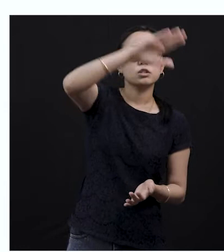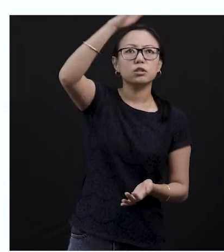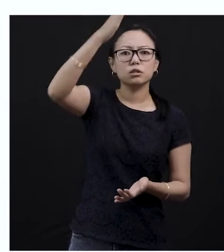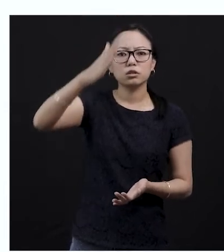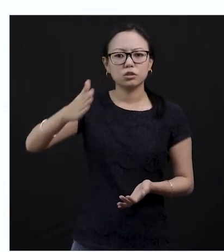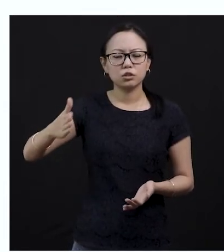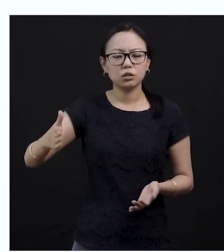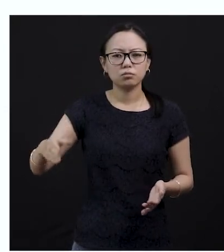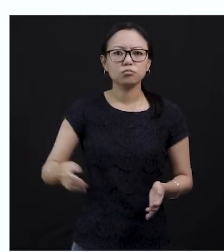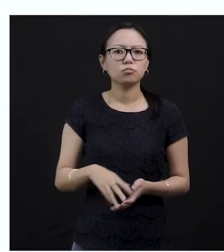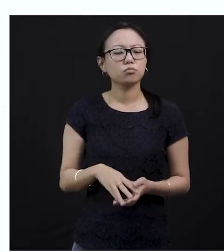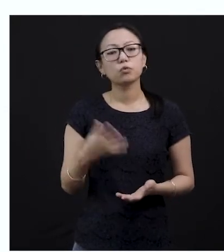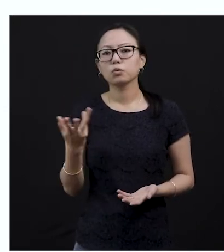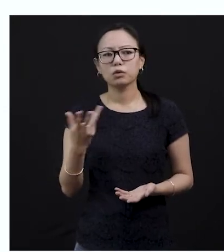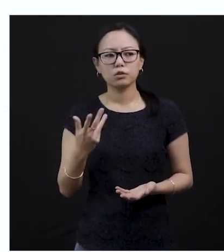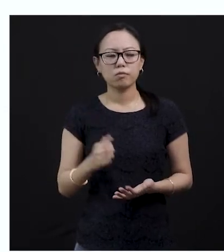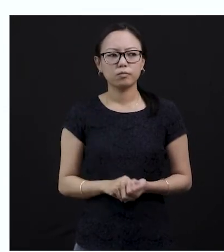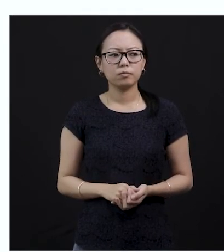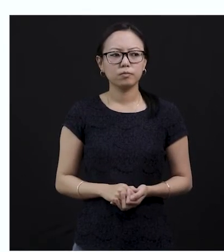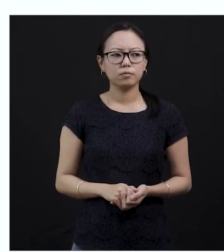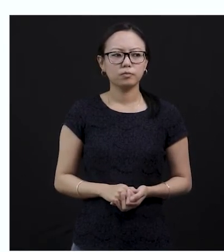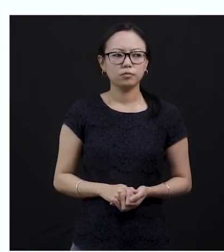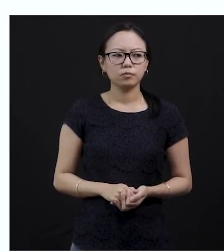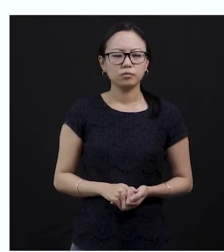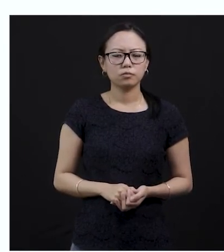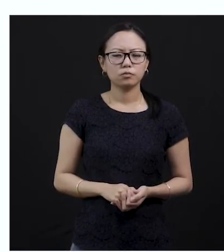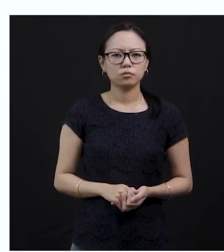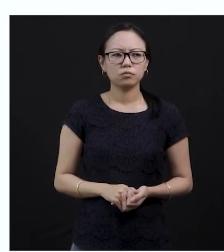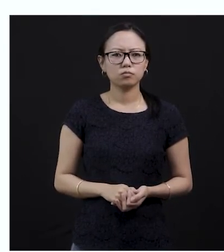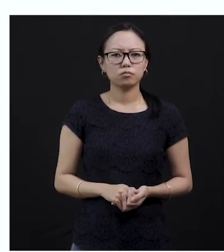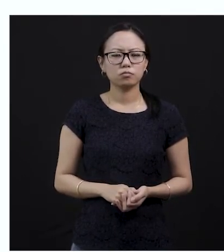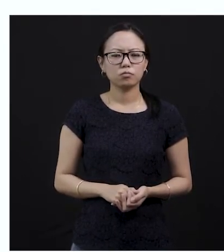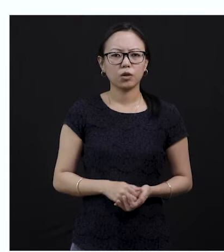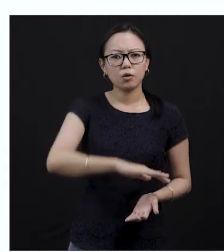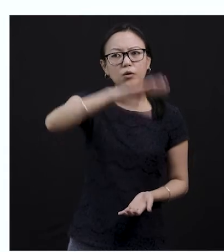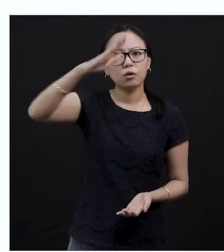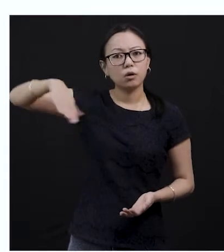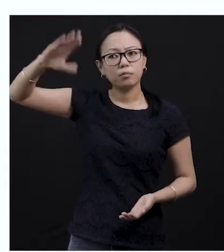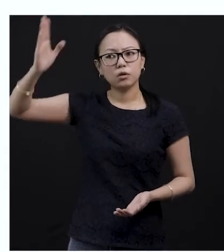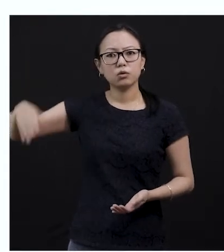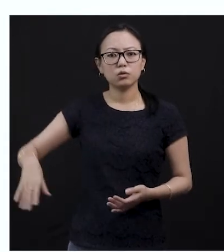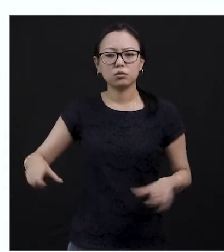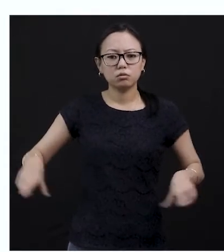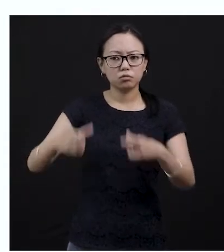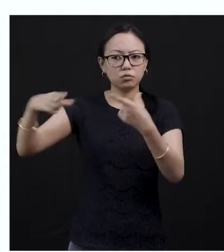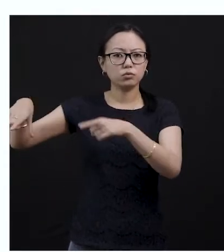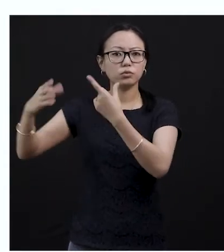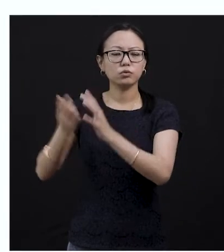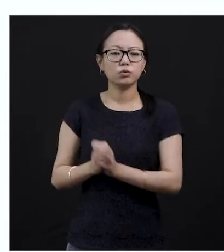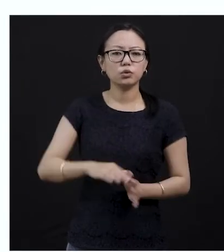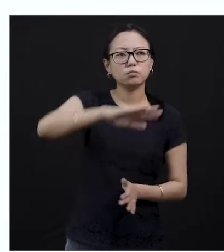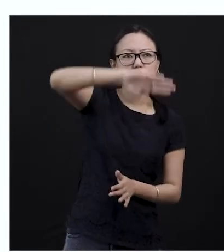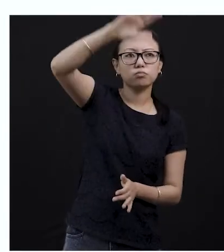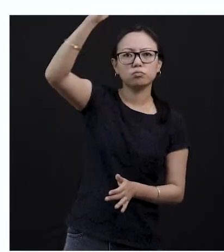shaped structures. See, trees are normally cone-shaped with sloping branches. Why? Let us see.